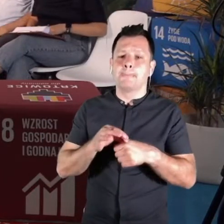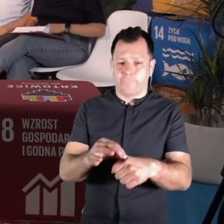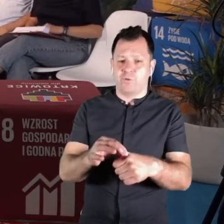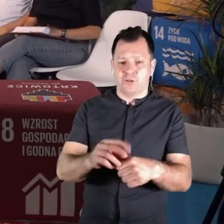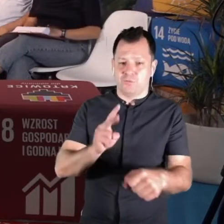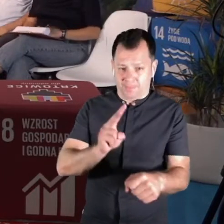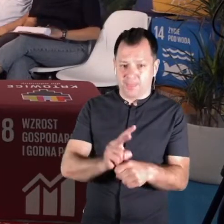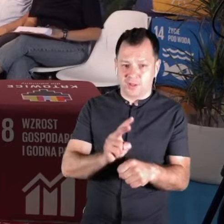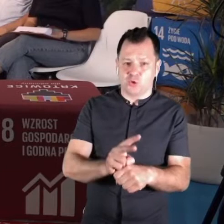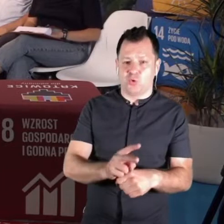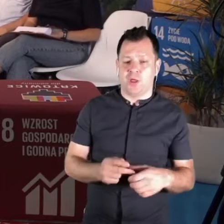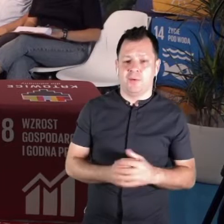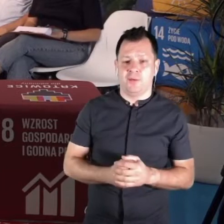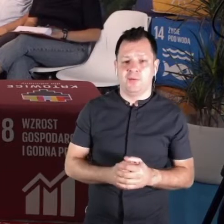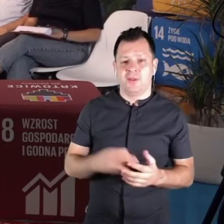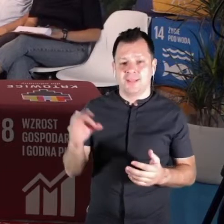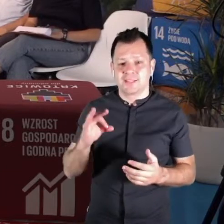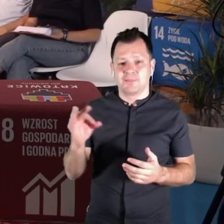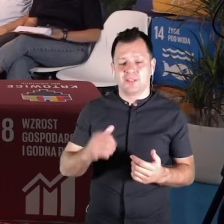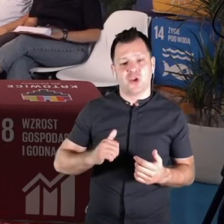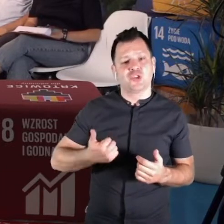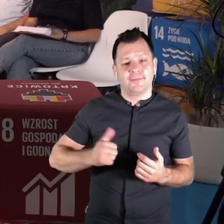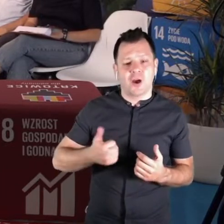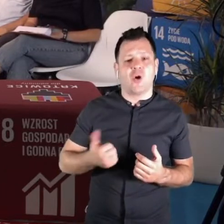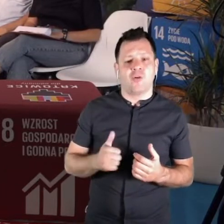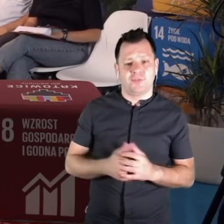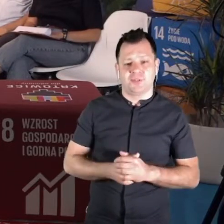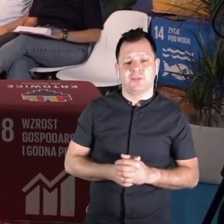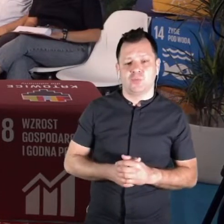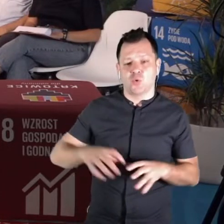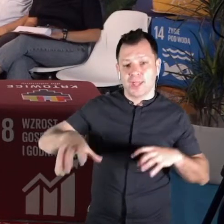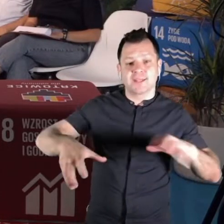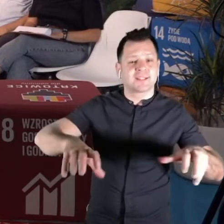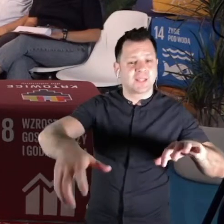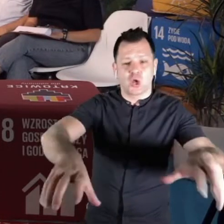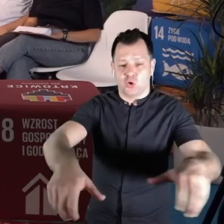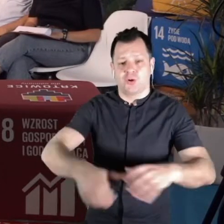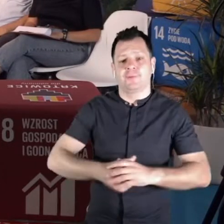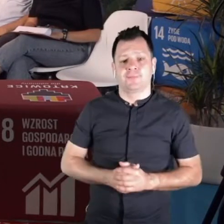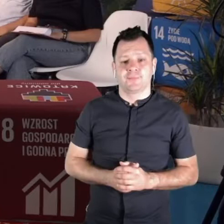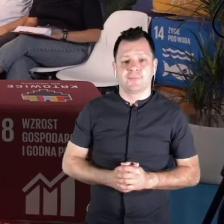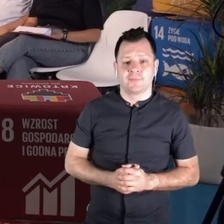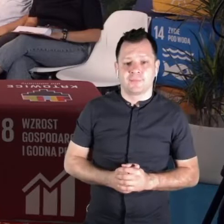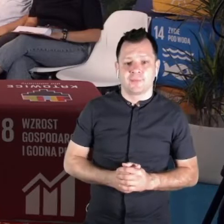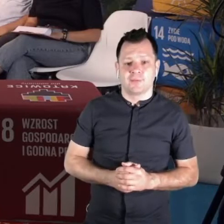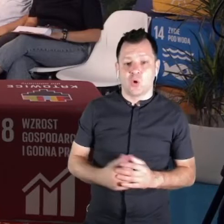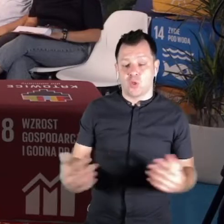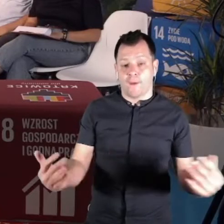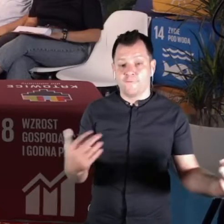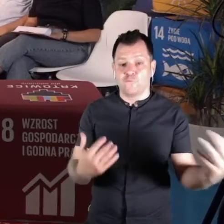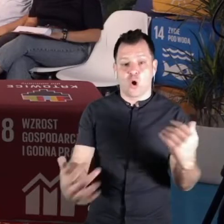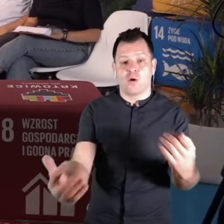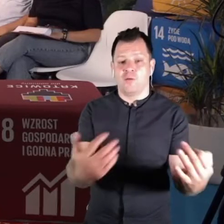sectors, the implementation would not be possible. So I highly recommend it to cooperate